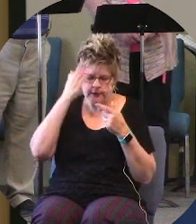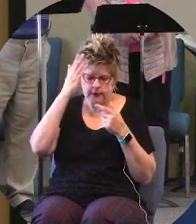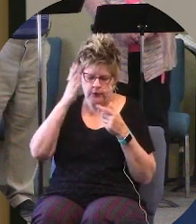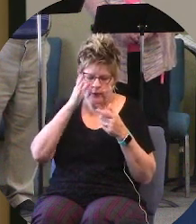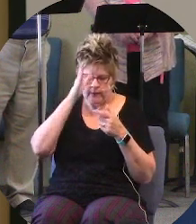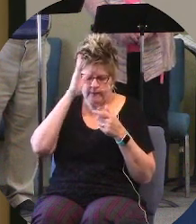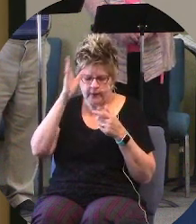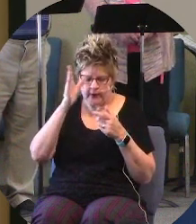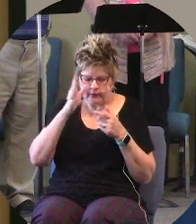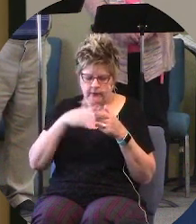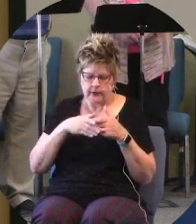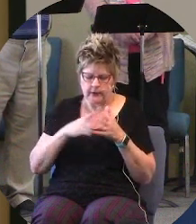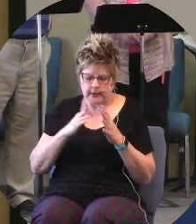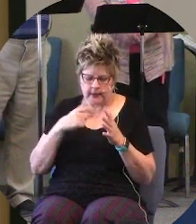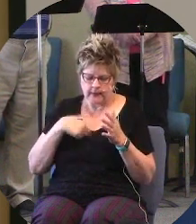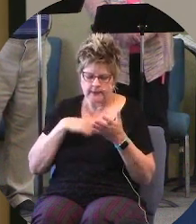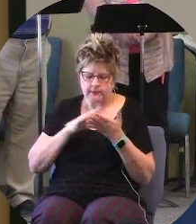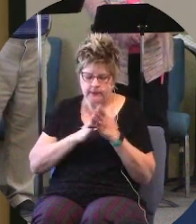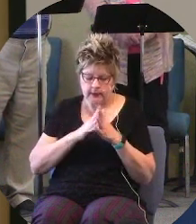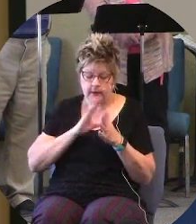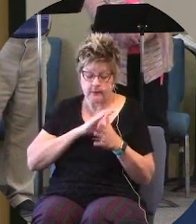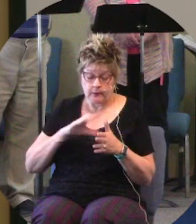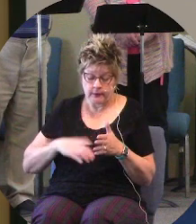Father, may we be Christians.